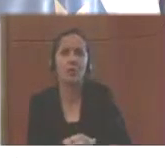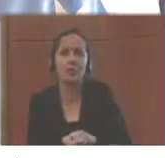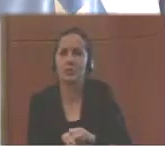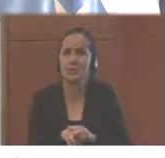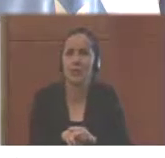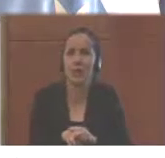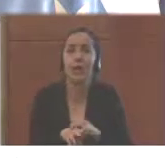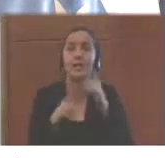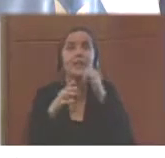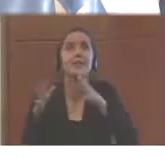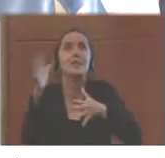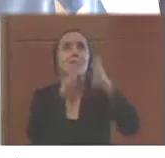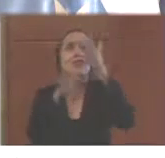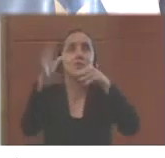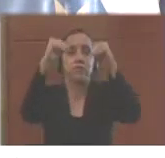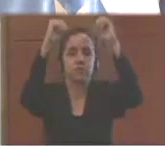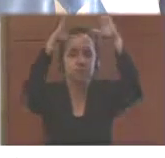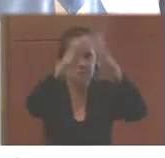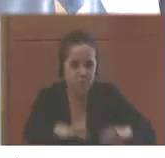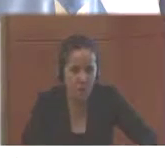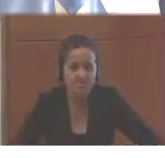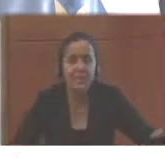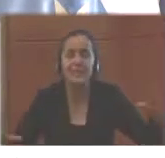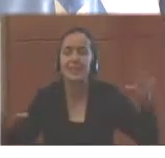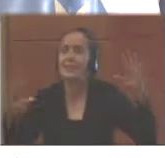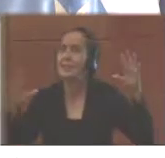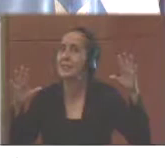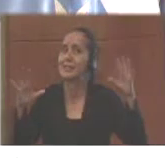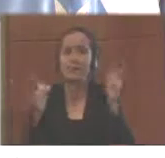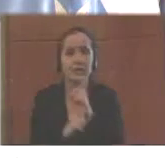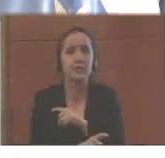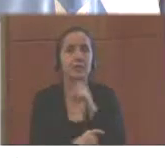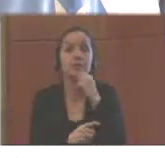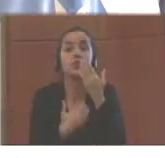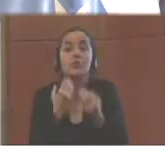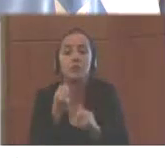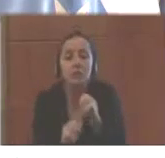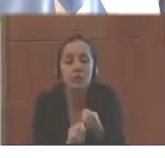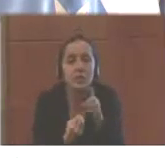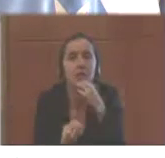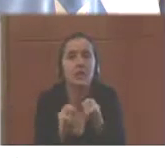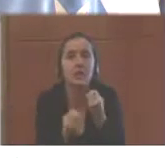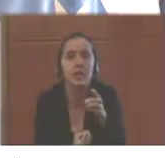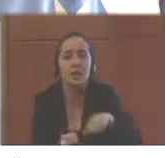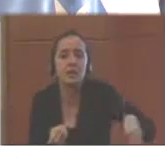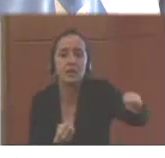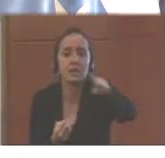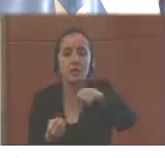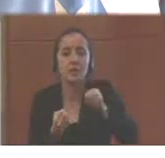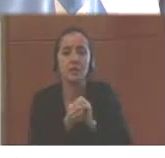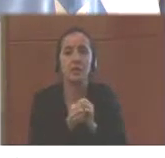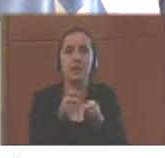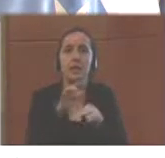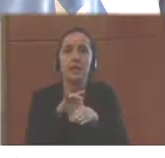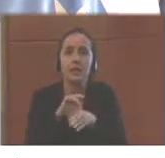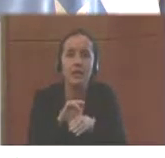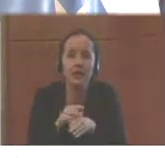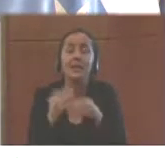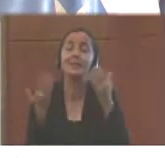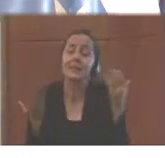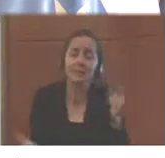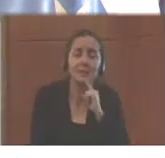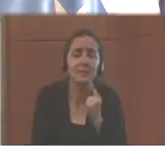not natural, it is precisely the disaster itself. Identifying social and environmental factors that determine a situation of